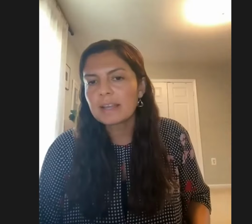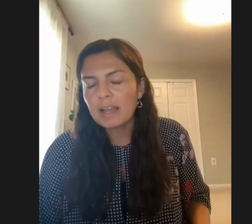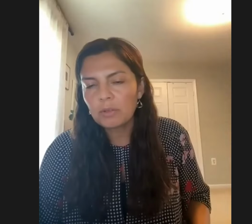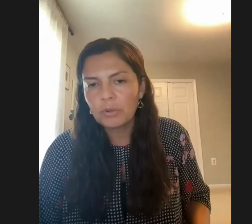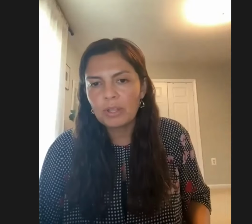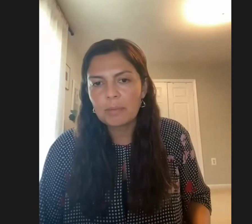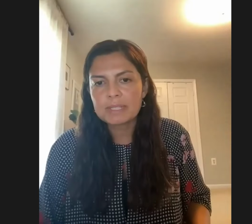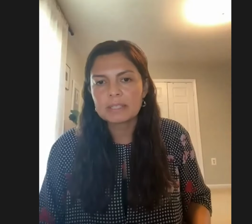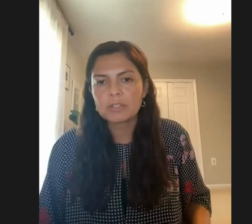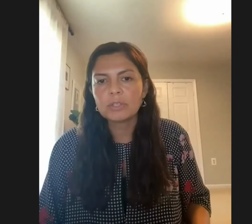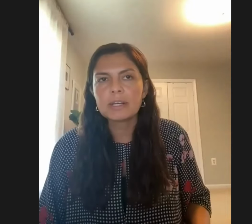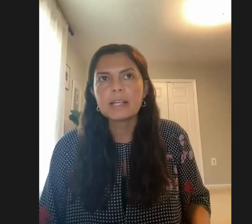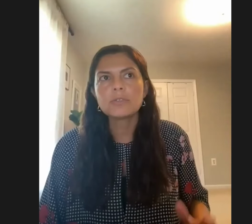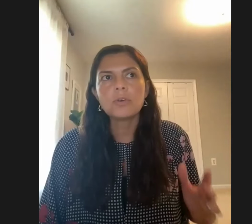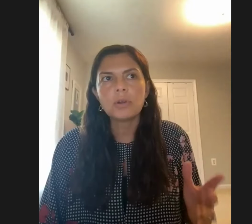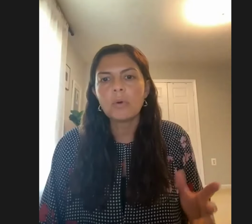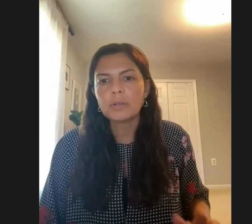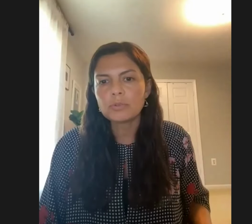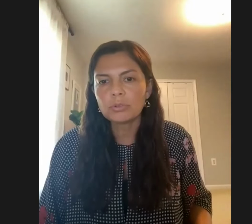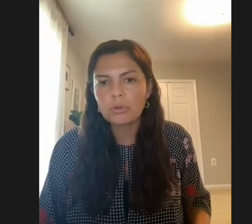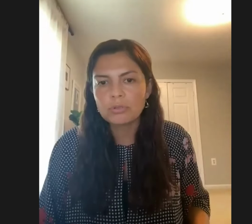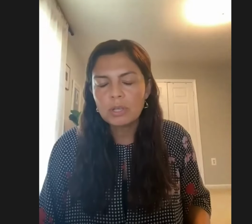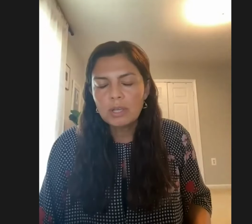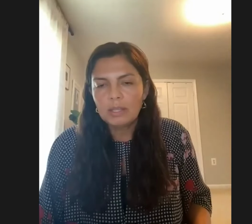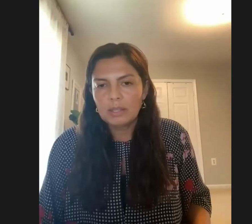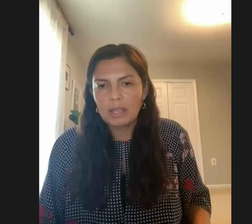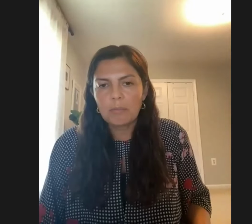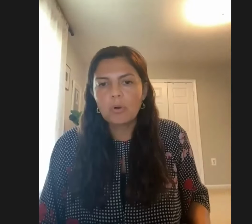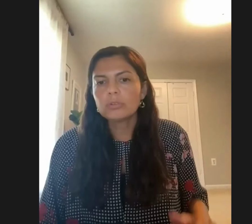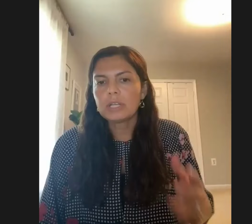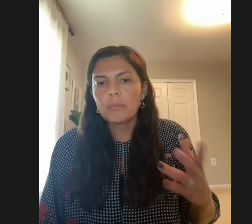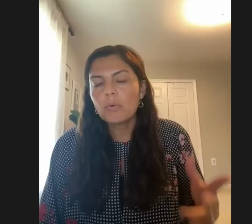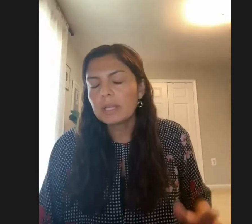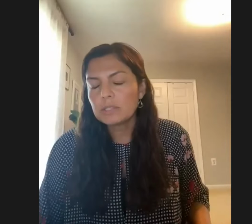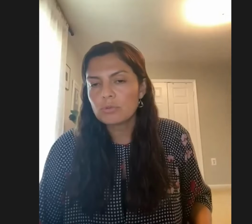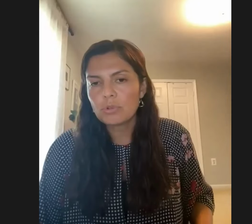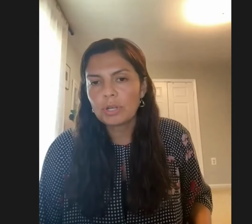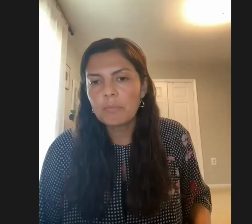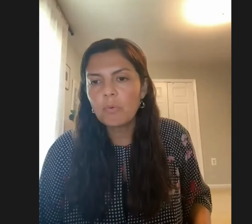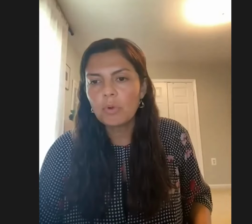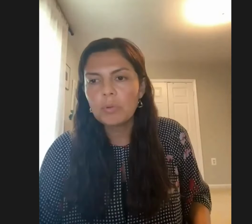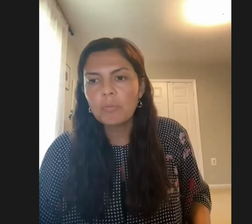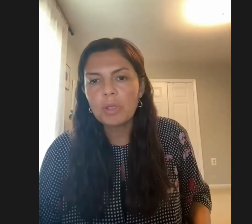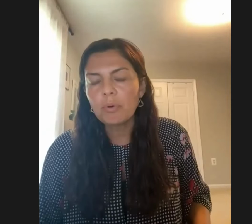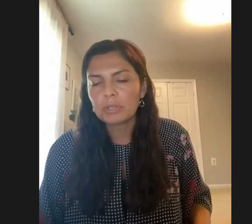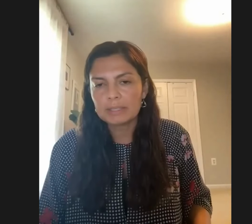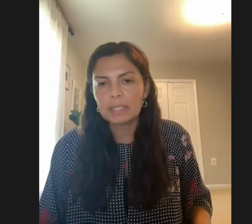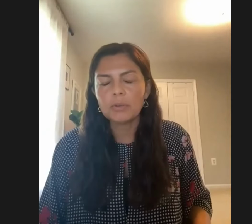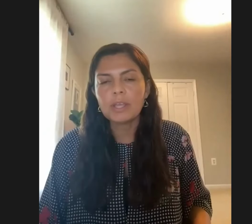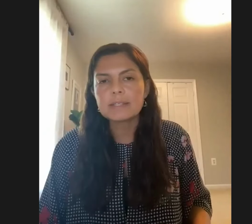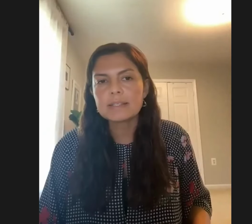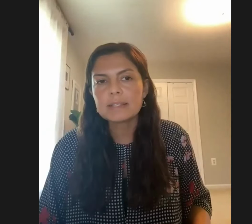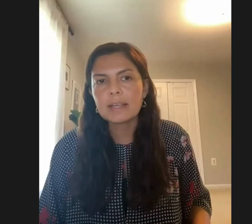also like to point out one important element in Ernesto's presentation